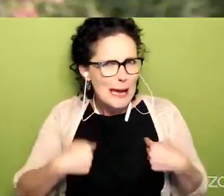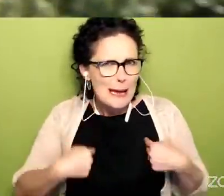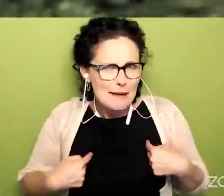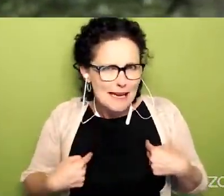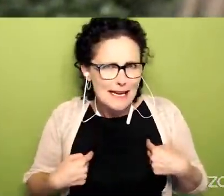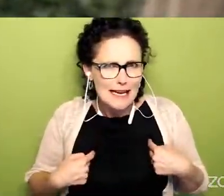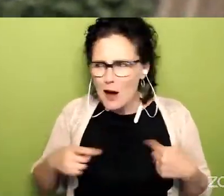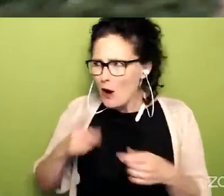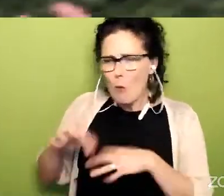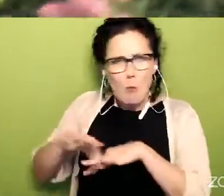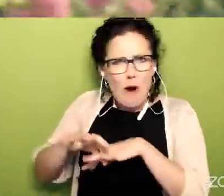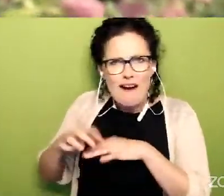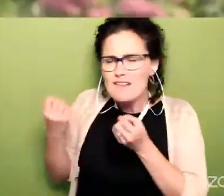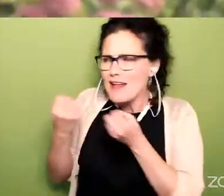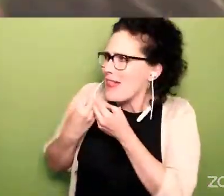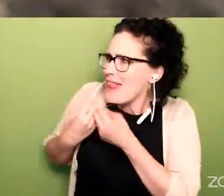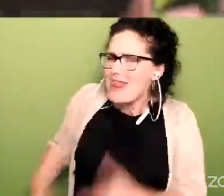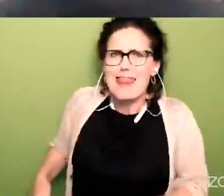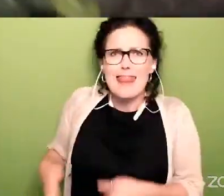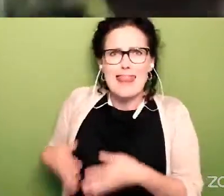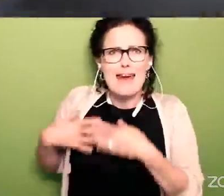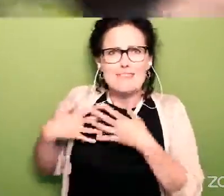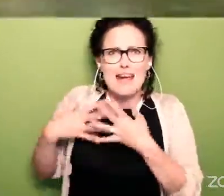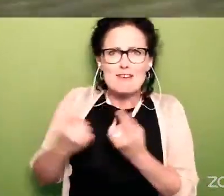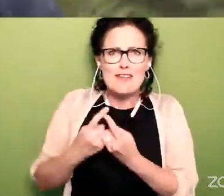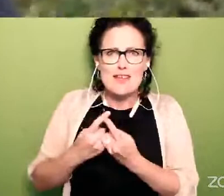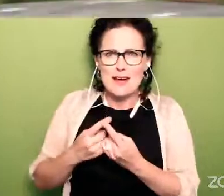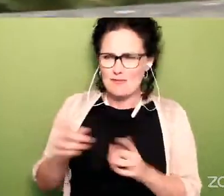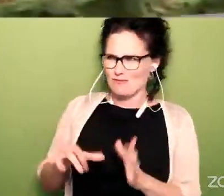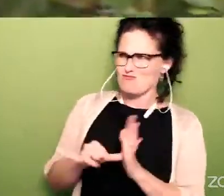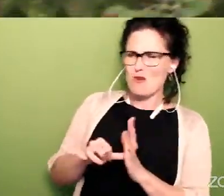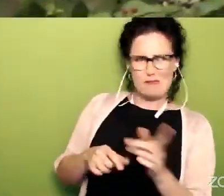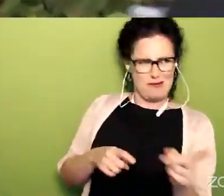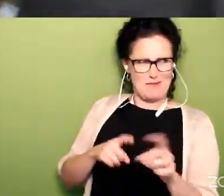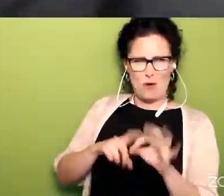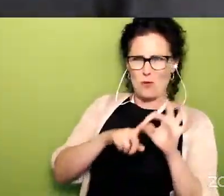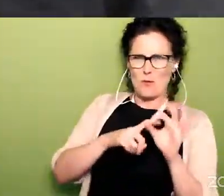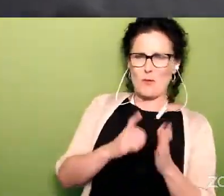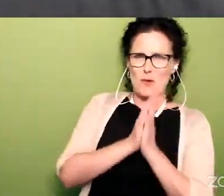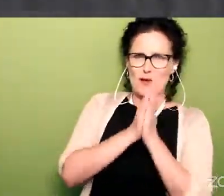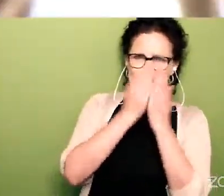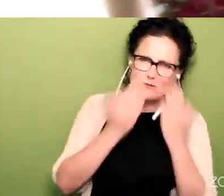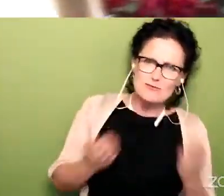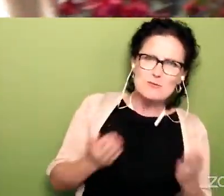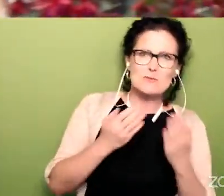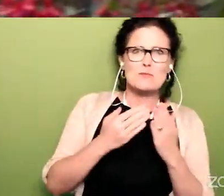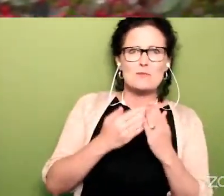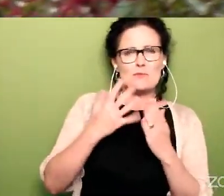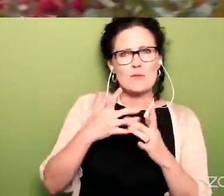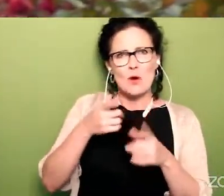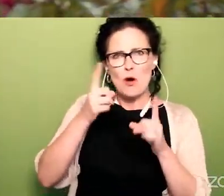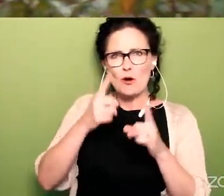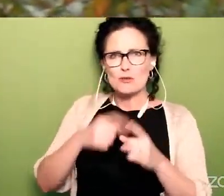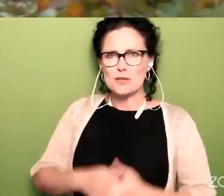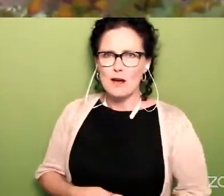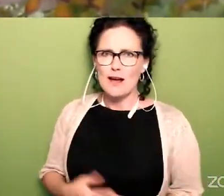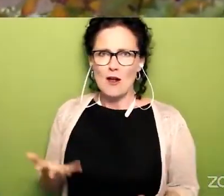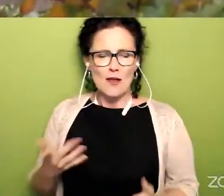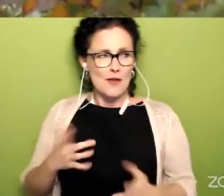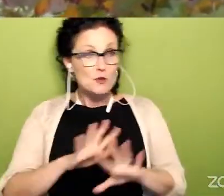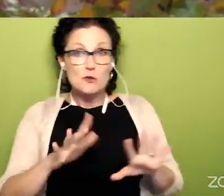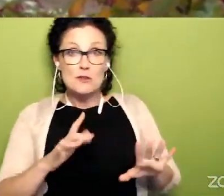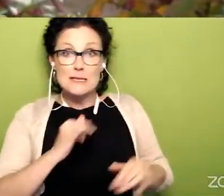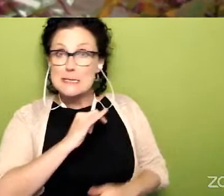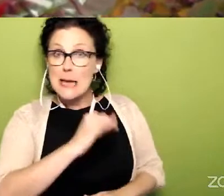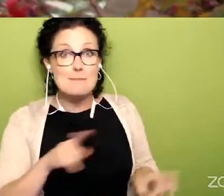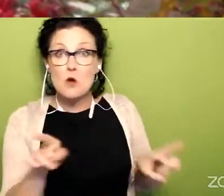people to understand you, then talk properly. Guru, what? Sparks! Show some respect. I thought you said you weren't going to be like this anymore. I don't understand why he's getting so